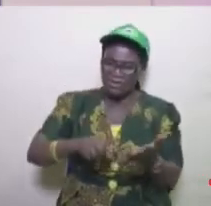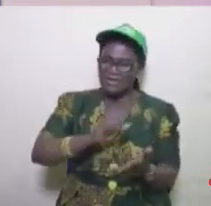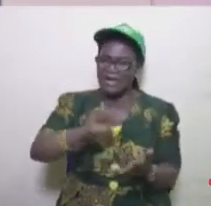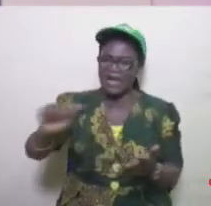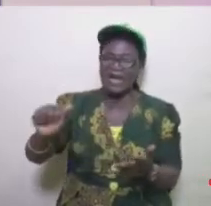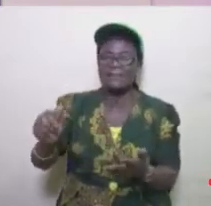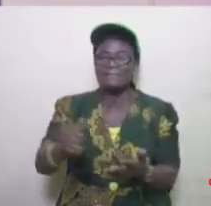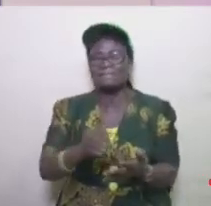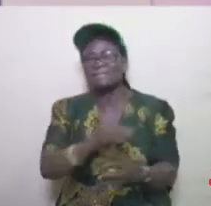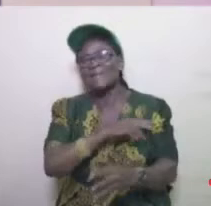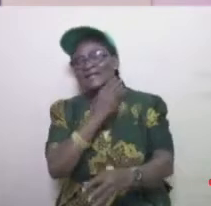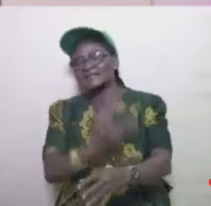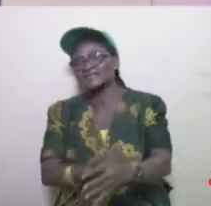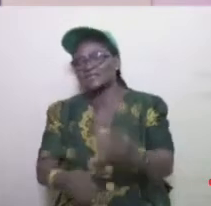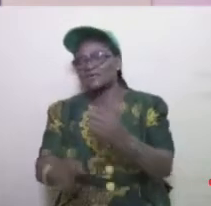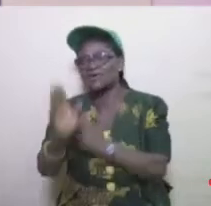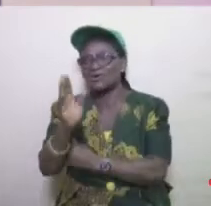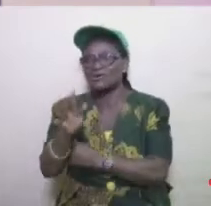serve.